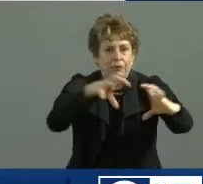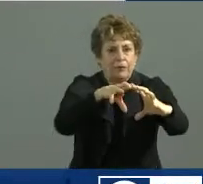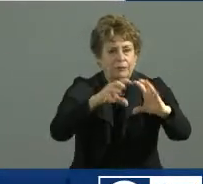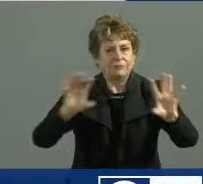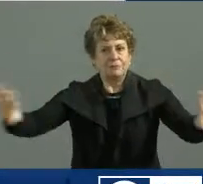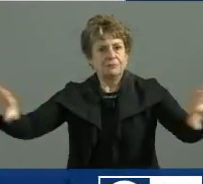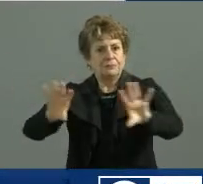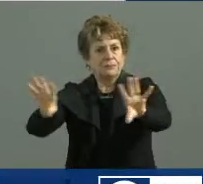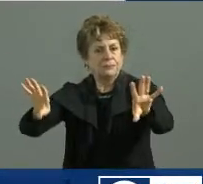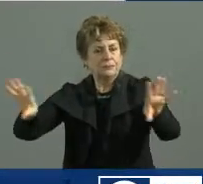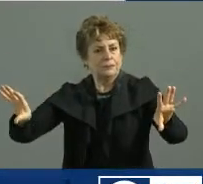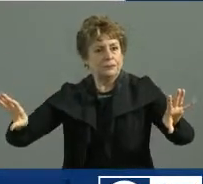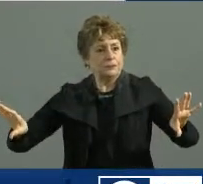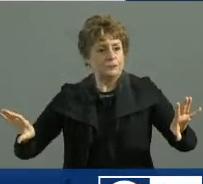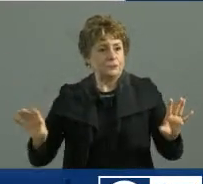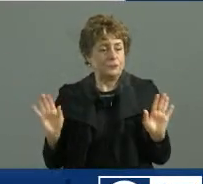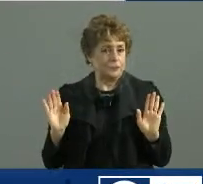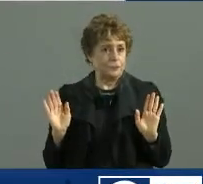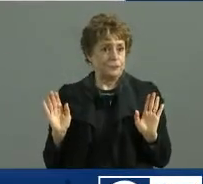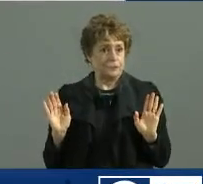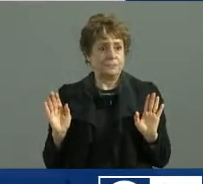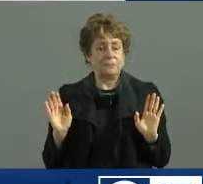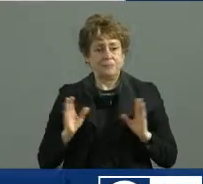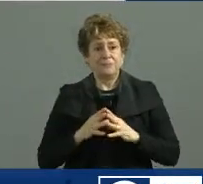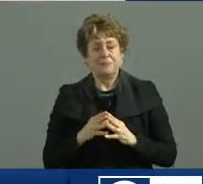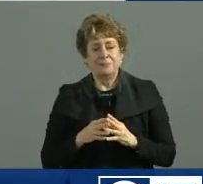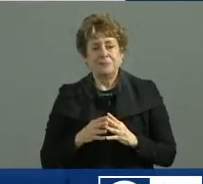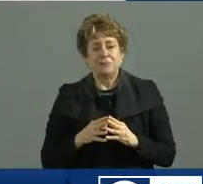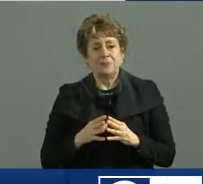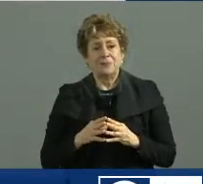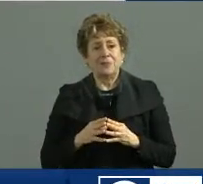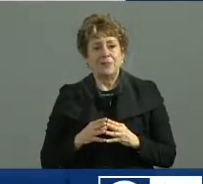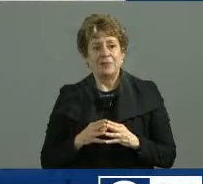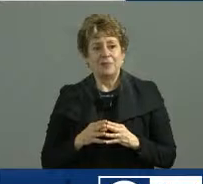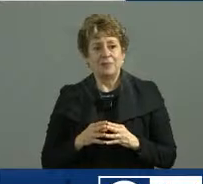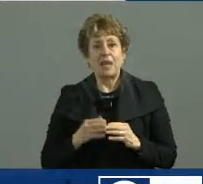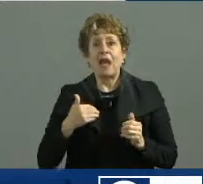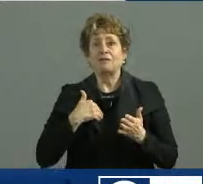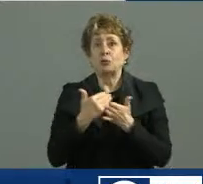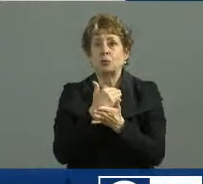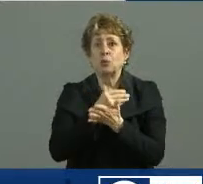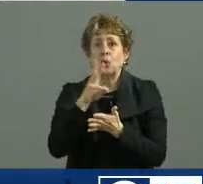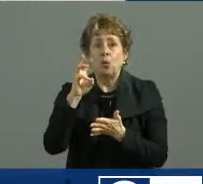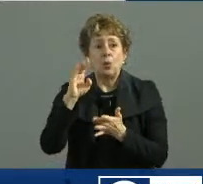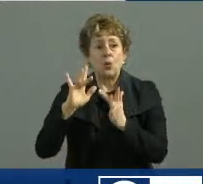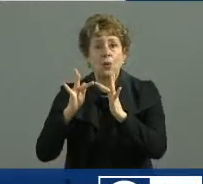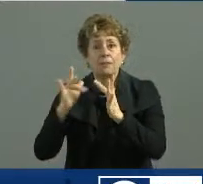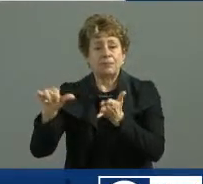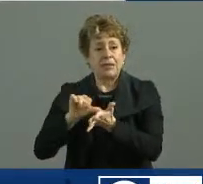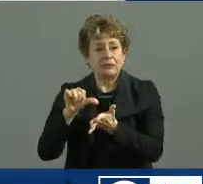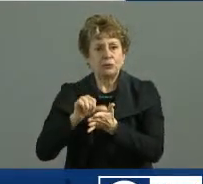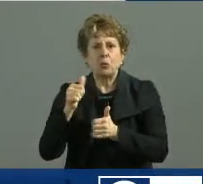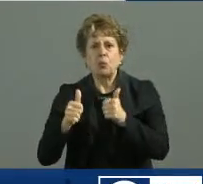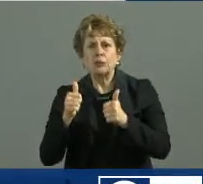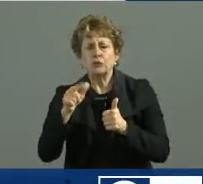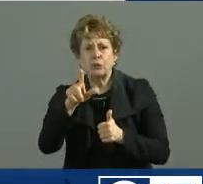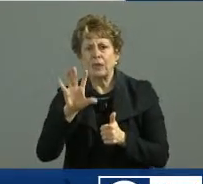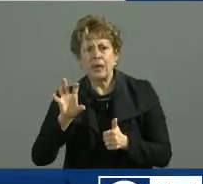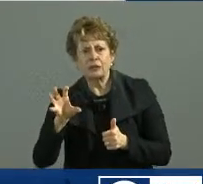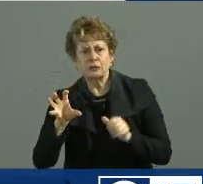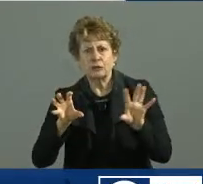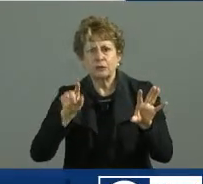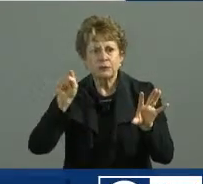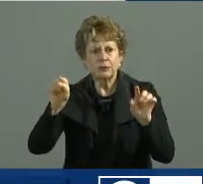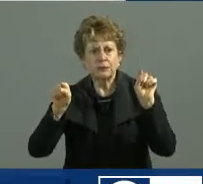pushed live a webpage that shows individuals what county each phase is in and where